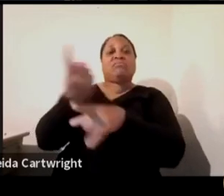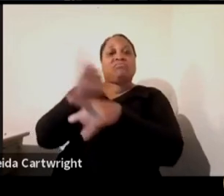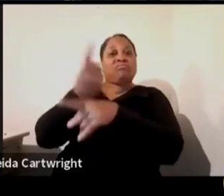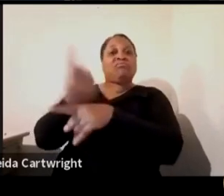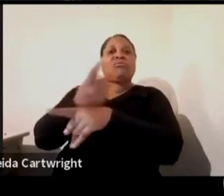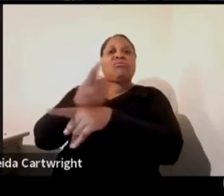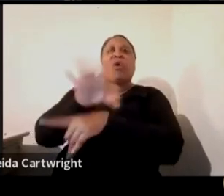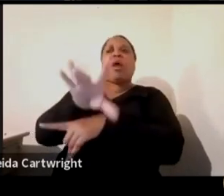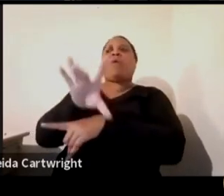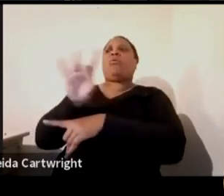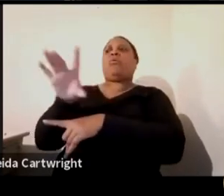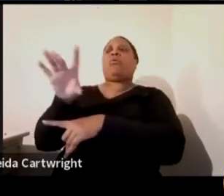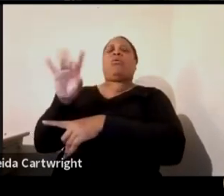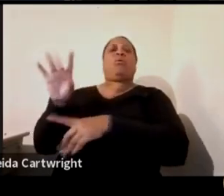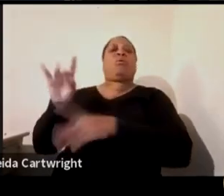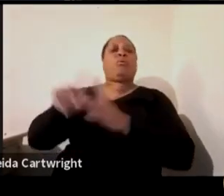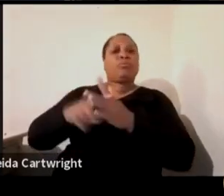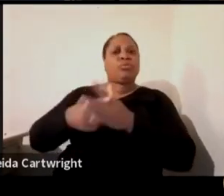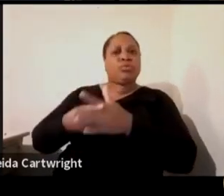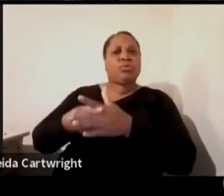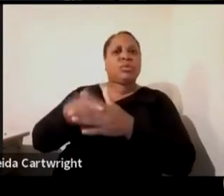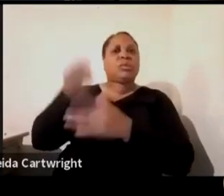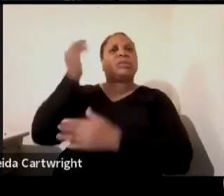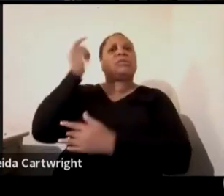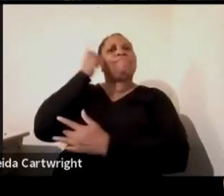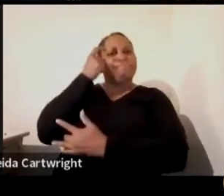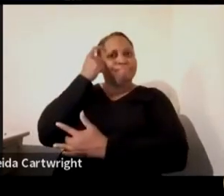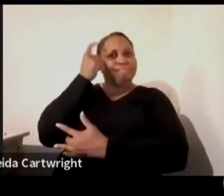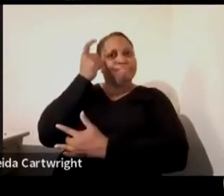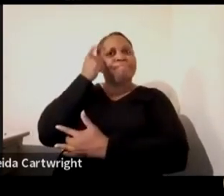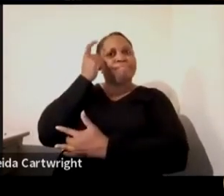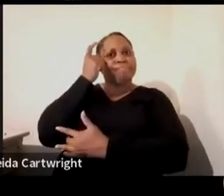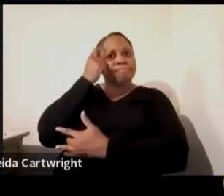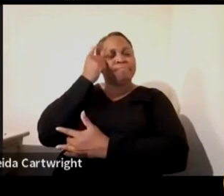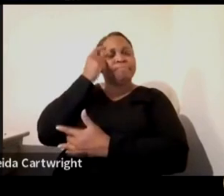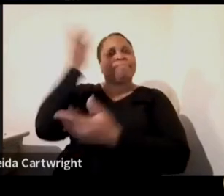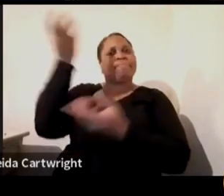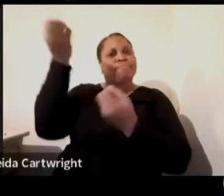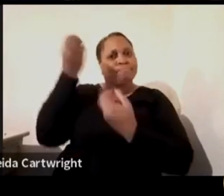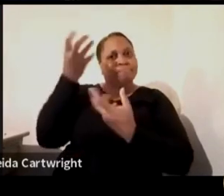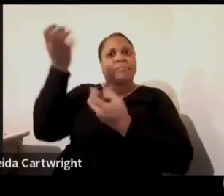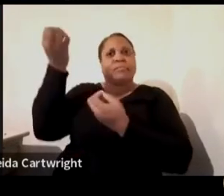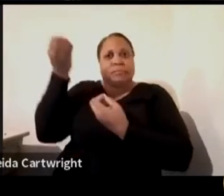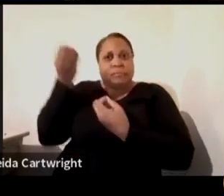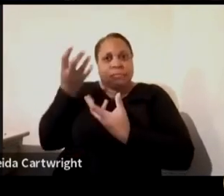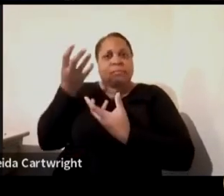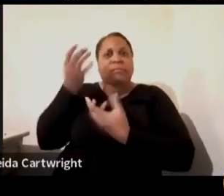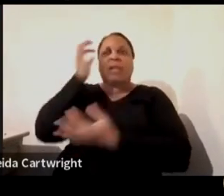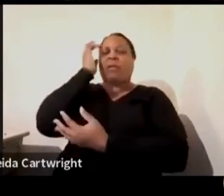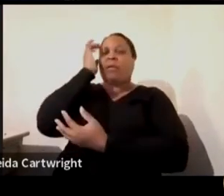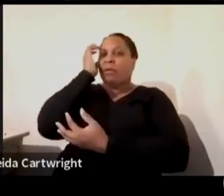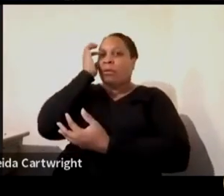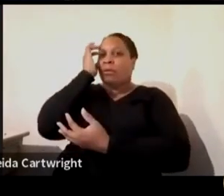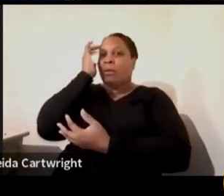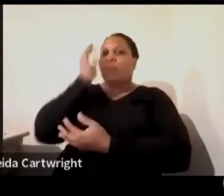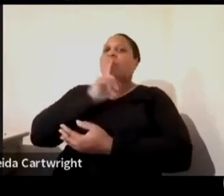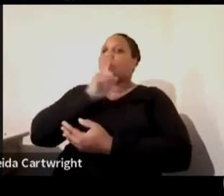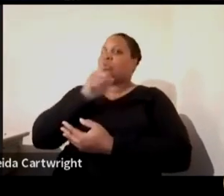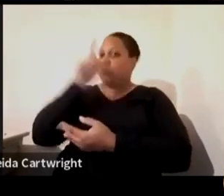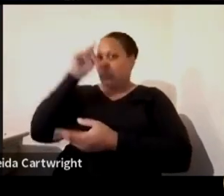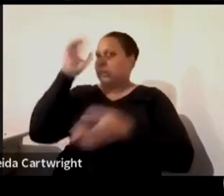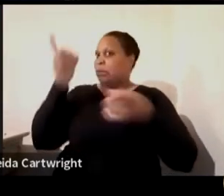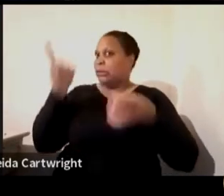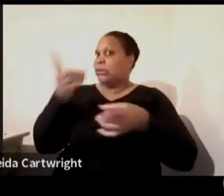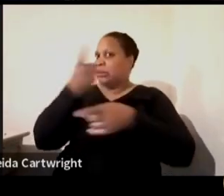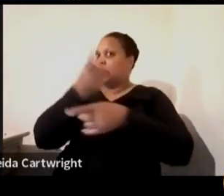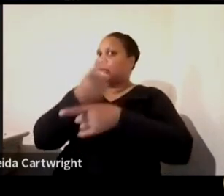sources and be mindful of the sources of information that you get to be able to make that decision. Speak